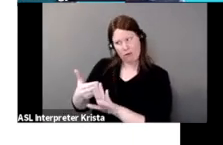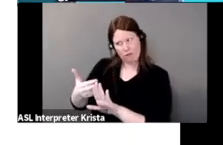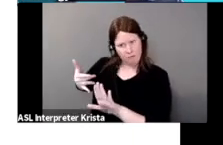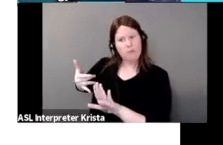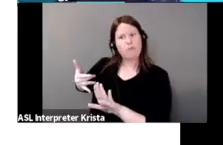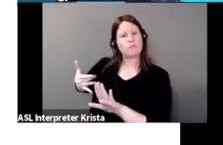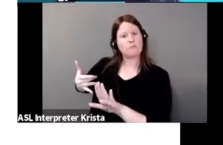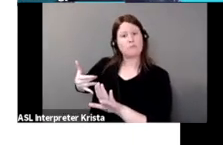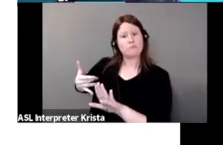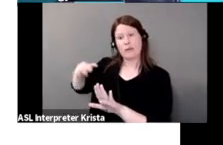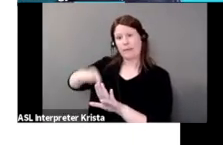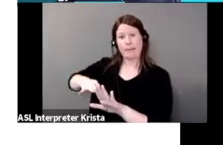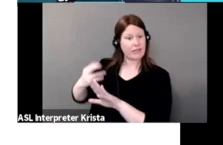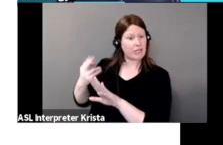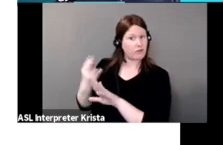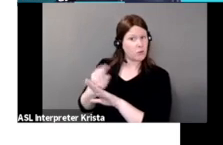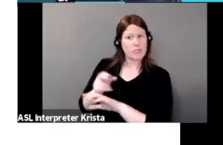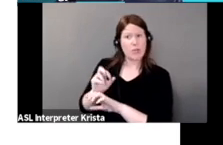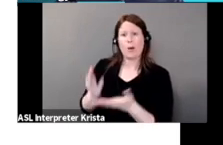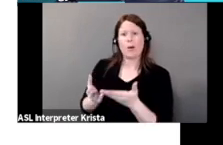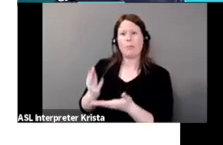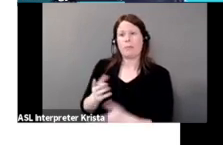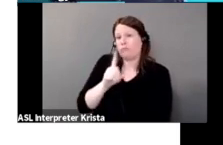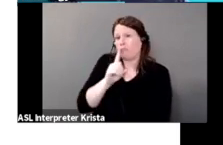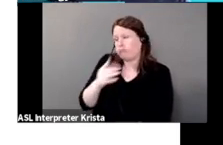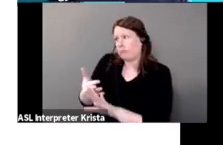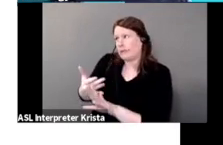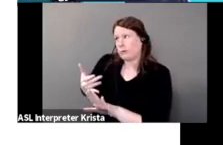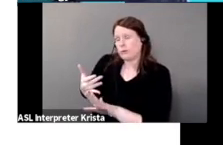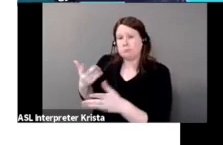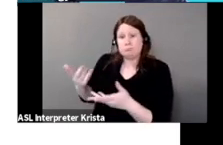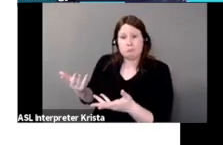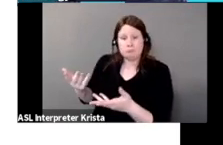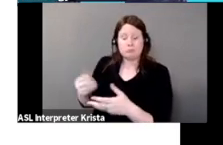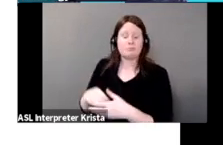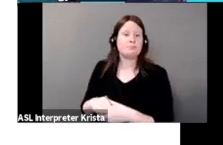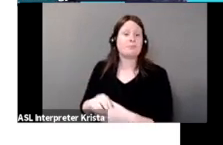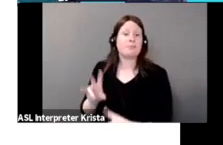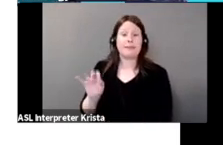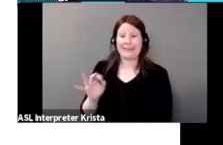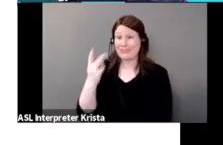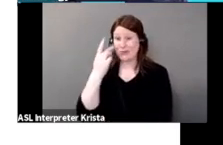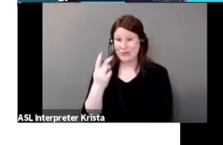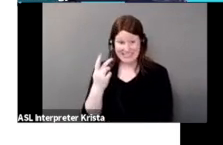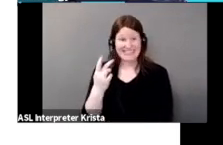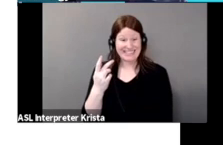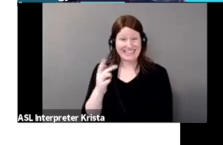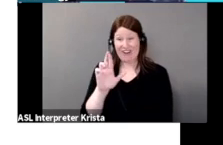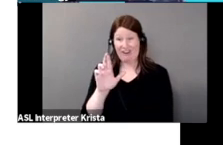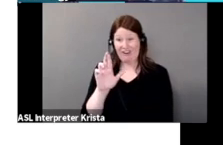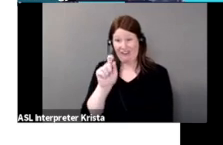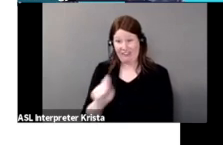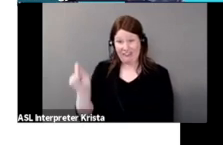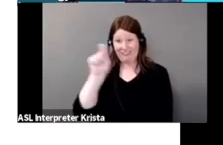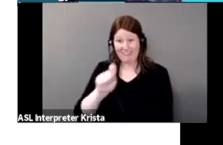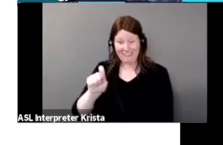with none. You don't necessarily know. If they are marking it with a circle R, that means that it